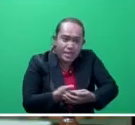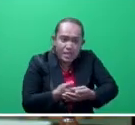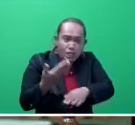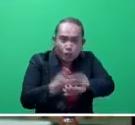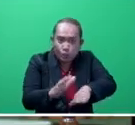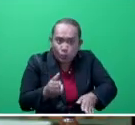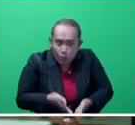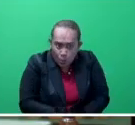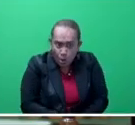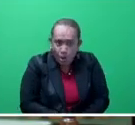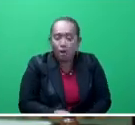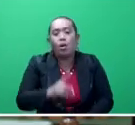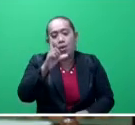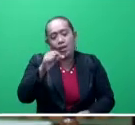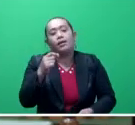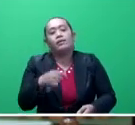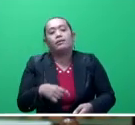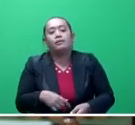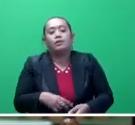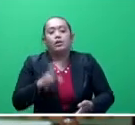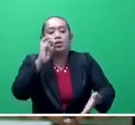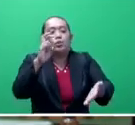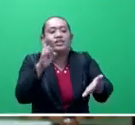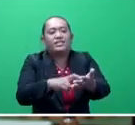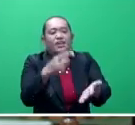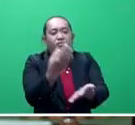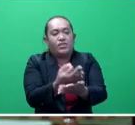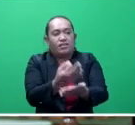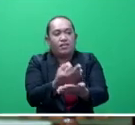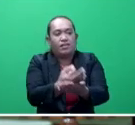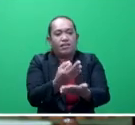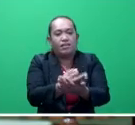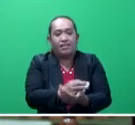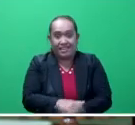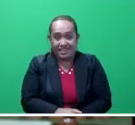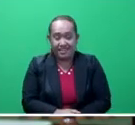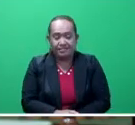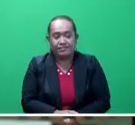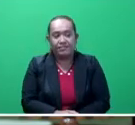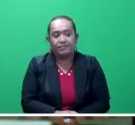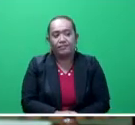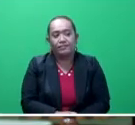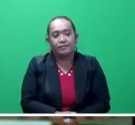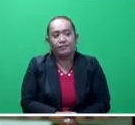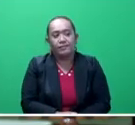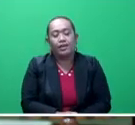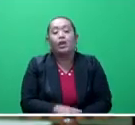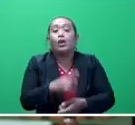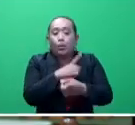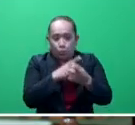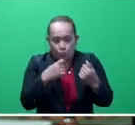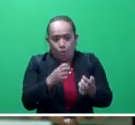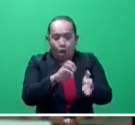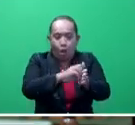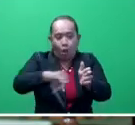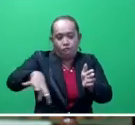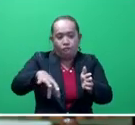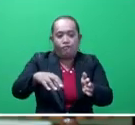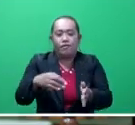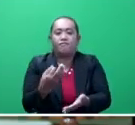many people do so in Fiji, they don't register them until they're about to go to school. So we will waive those fees, Mr. Speaker,